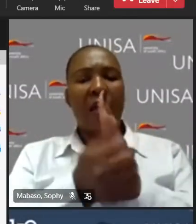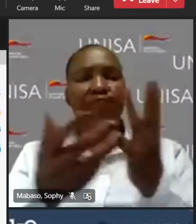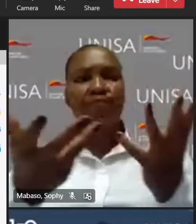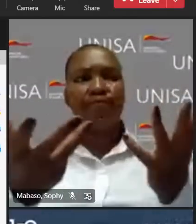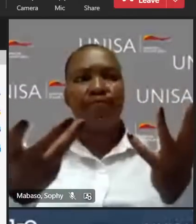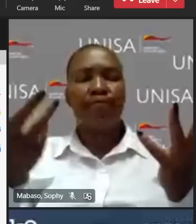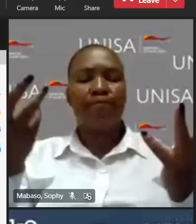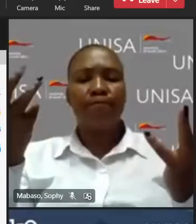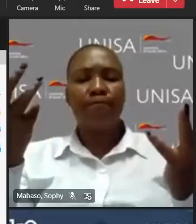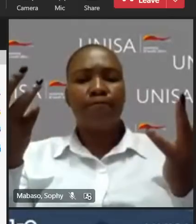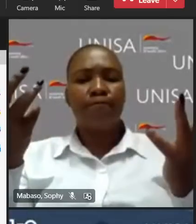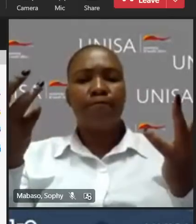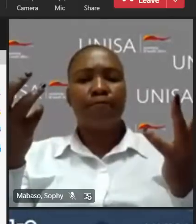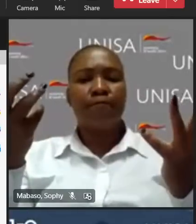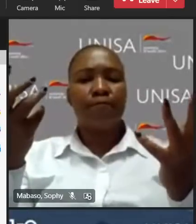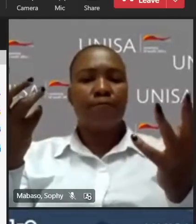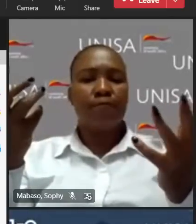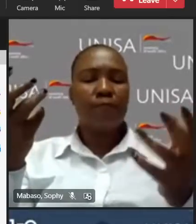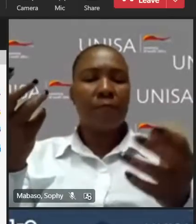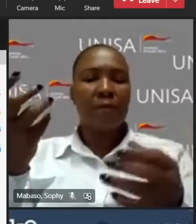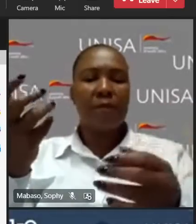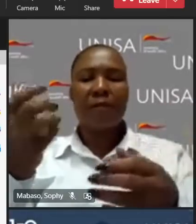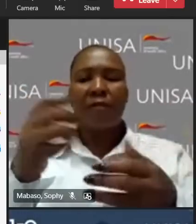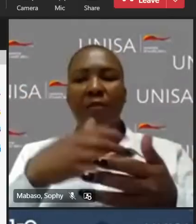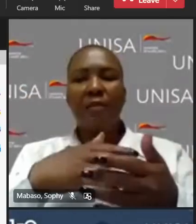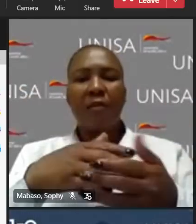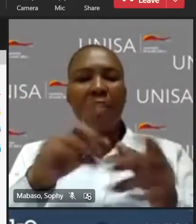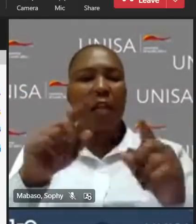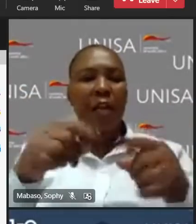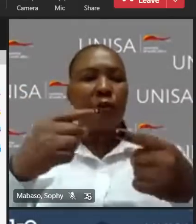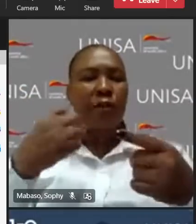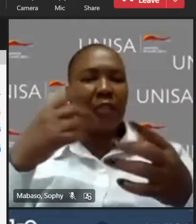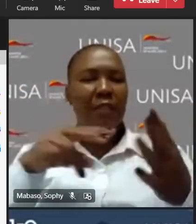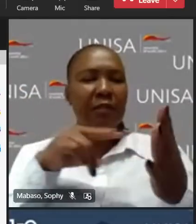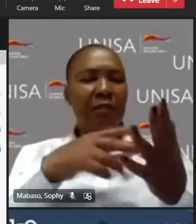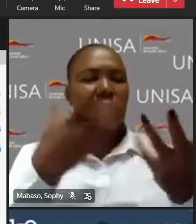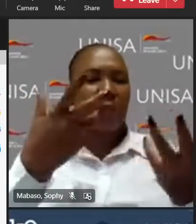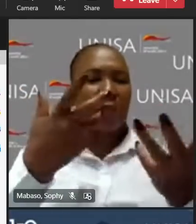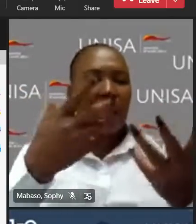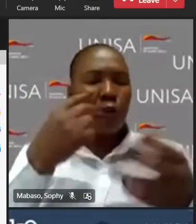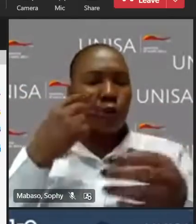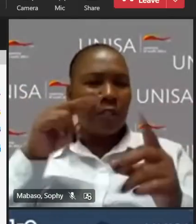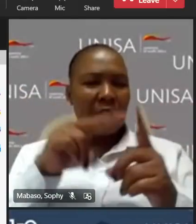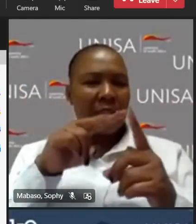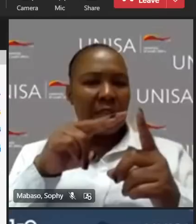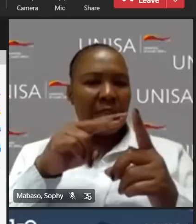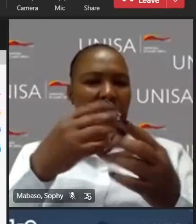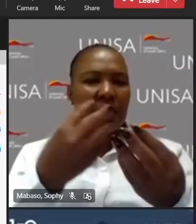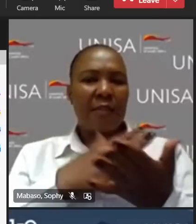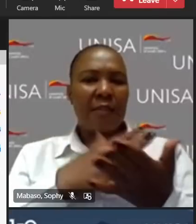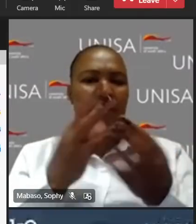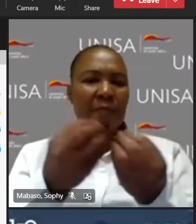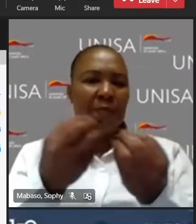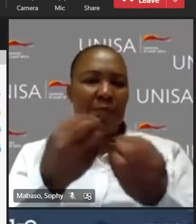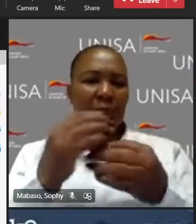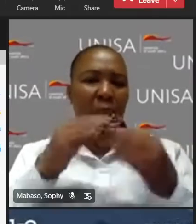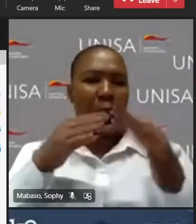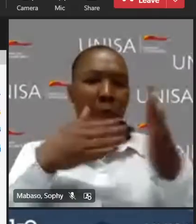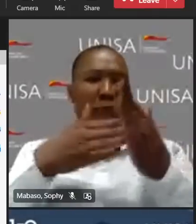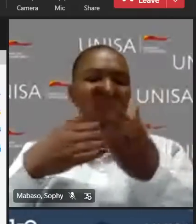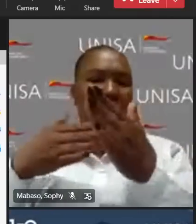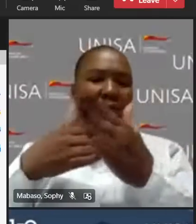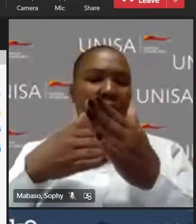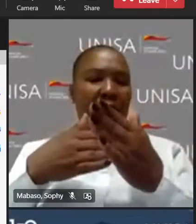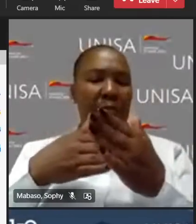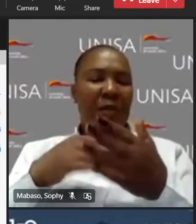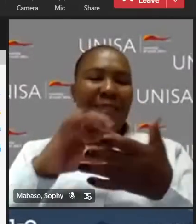is the poll obscuring their view. I don't know if you can see it on your screen, that you can maybe remove it